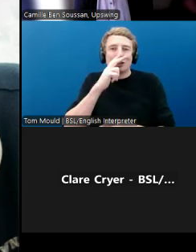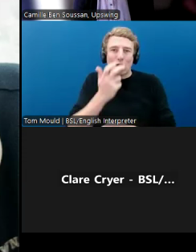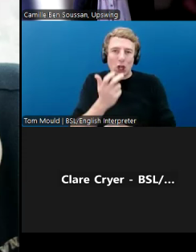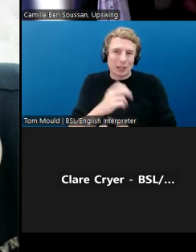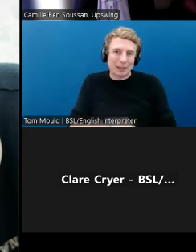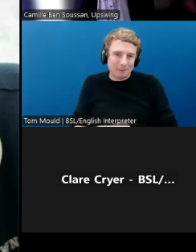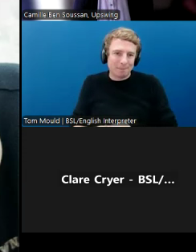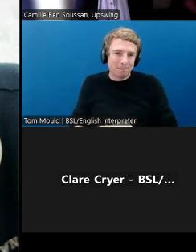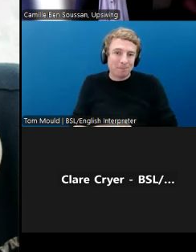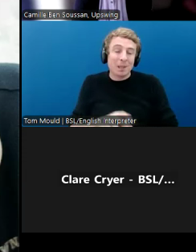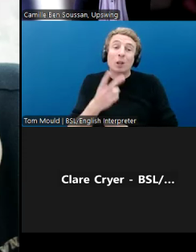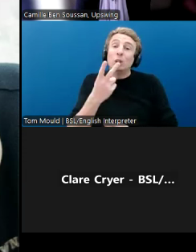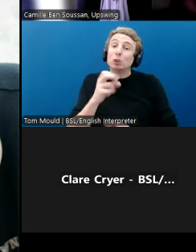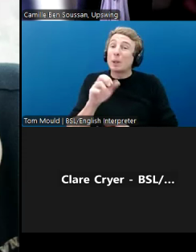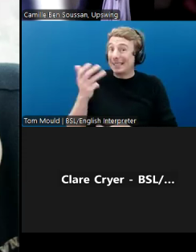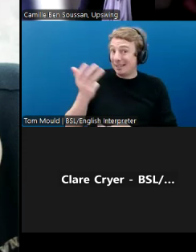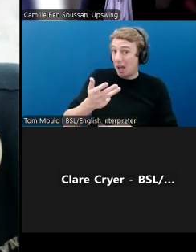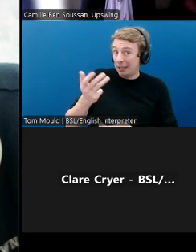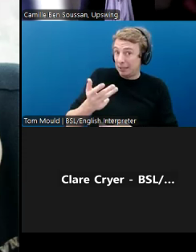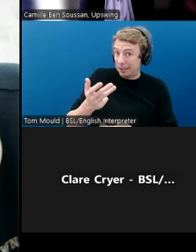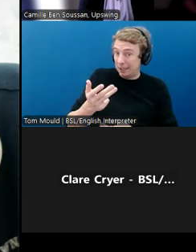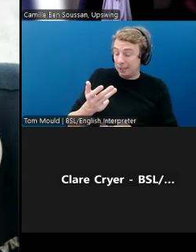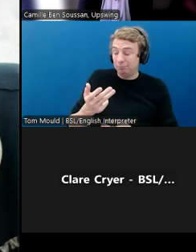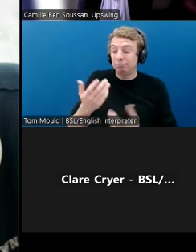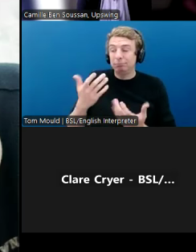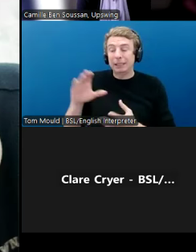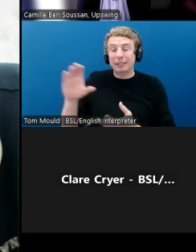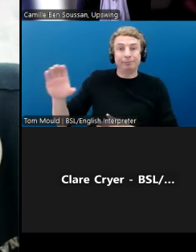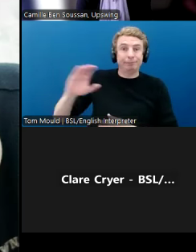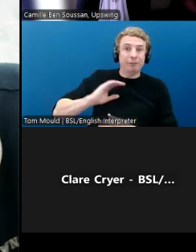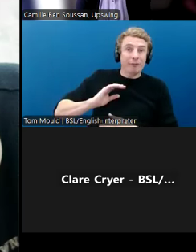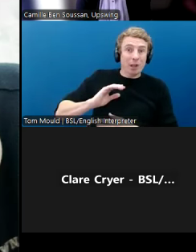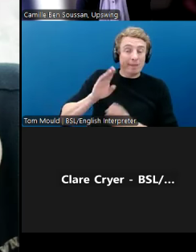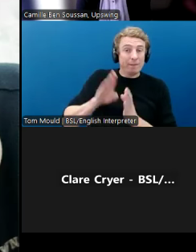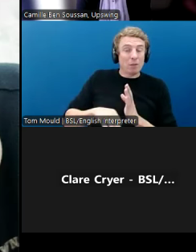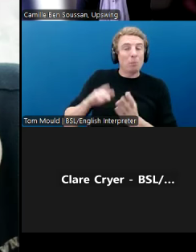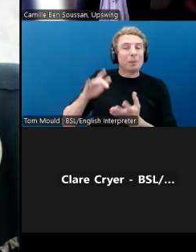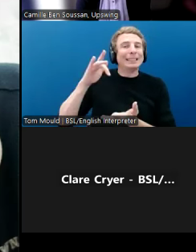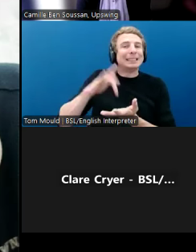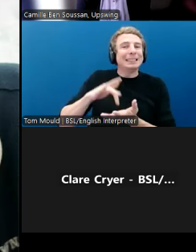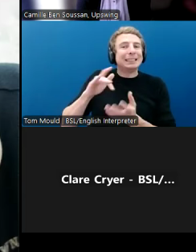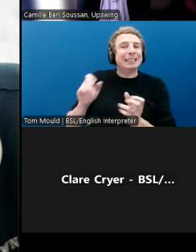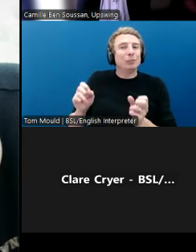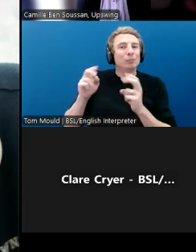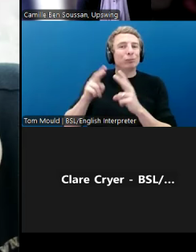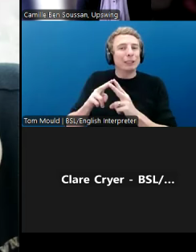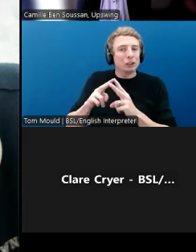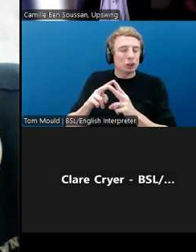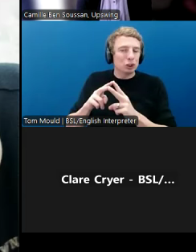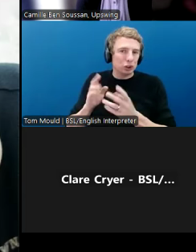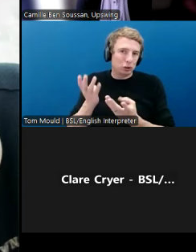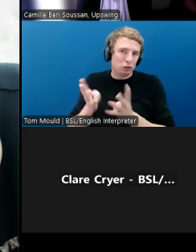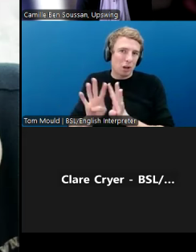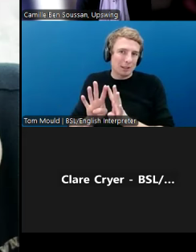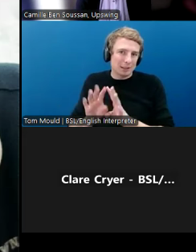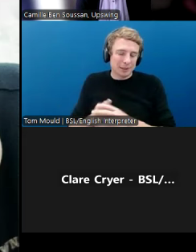secure funding from the City Bridge Trust to develop a 3-year program homemade circus, working with